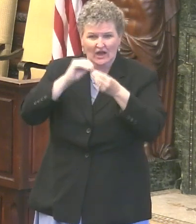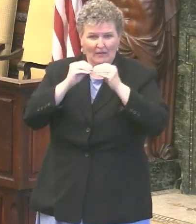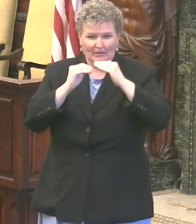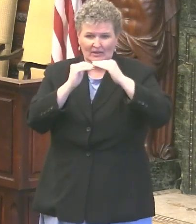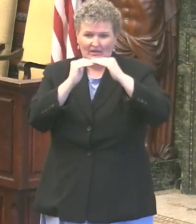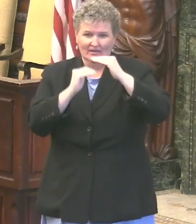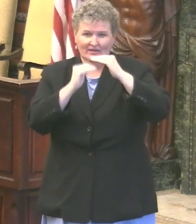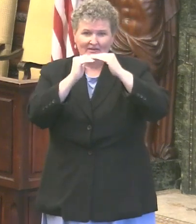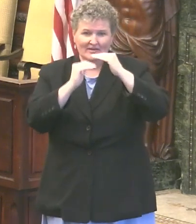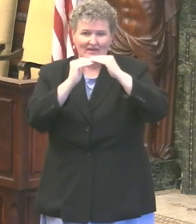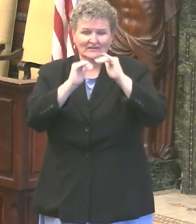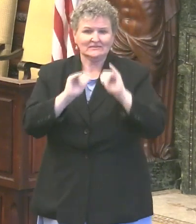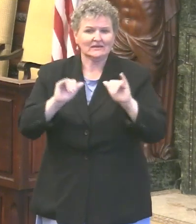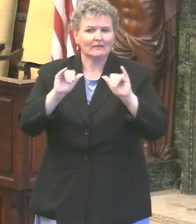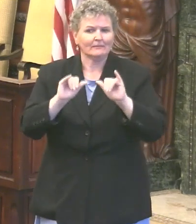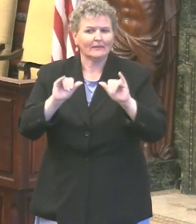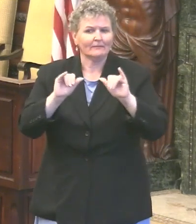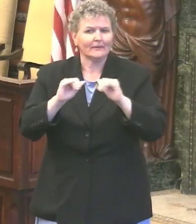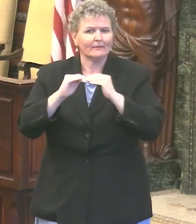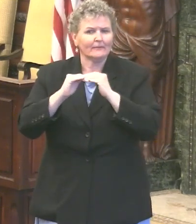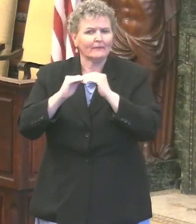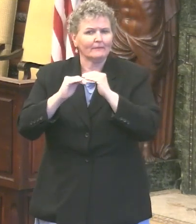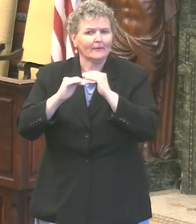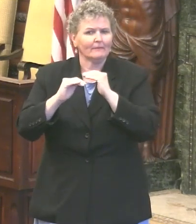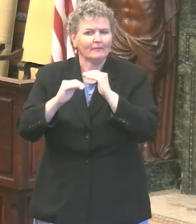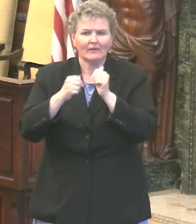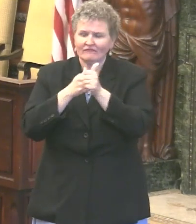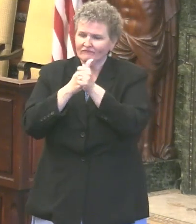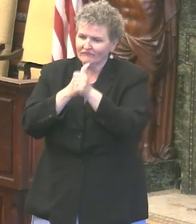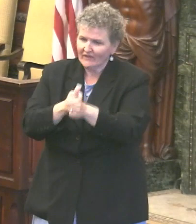what's allowed with safety guidelines, and what's not allowed.